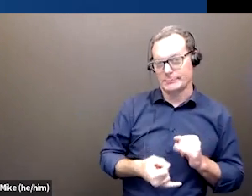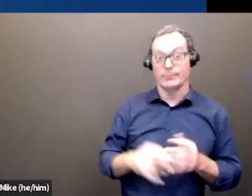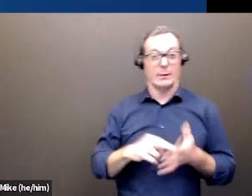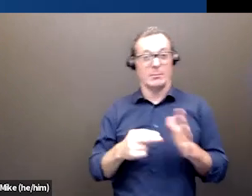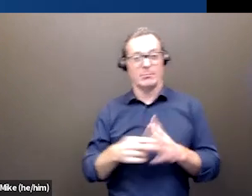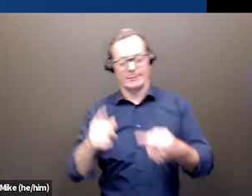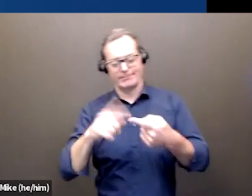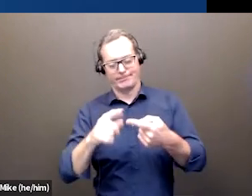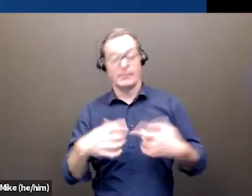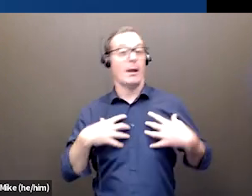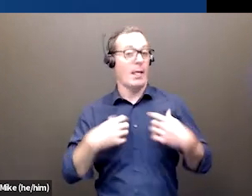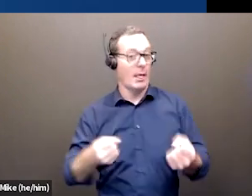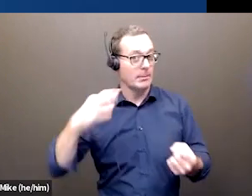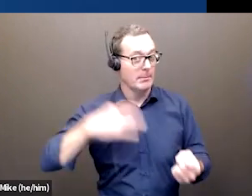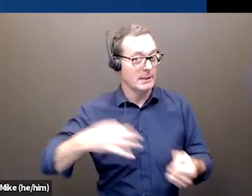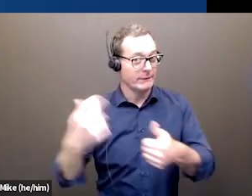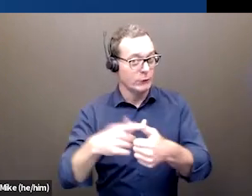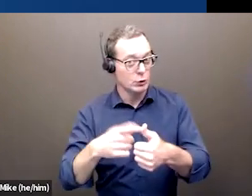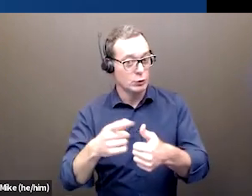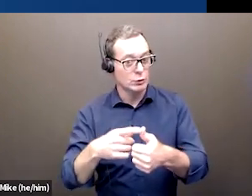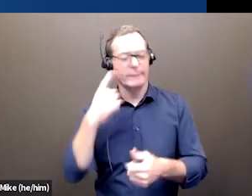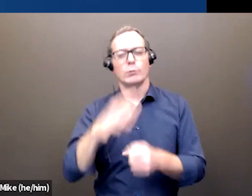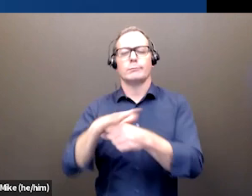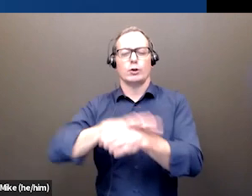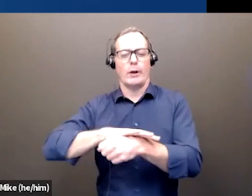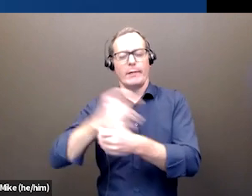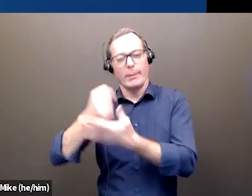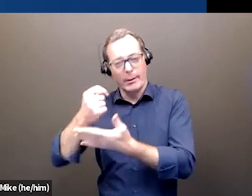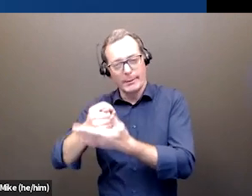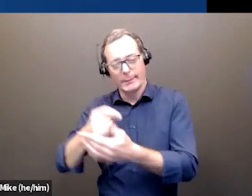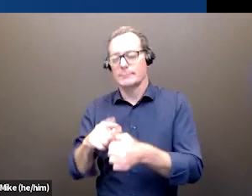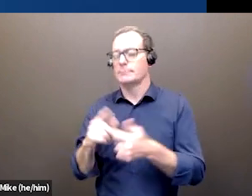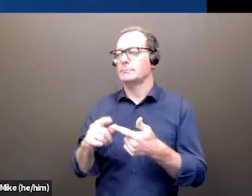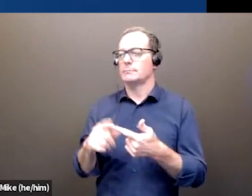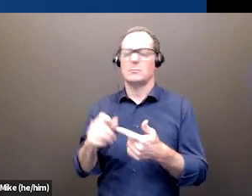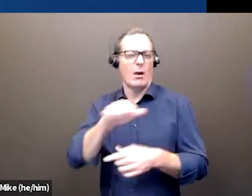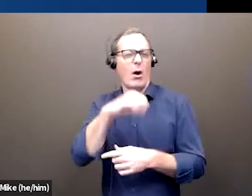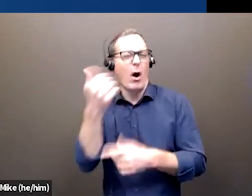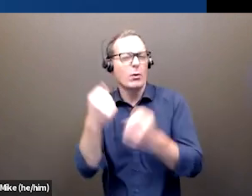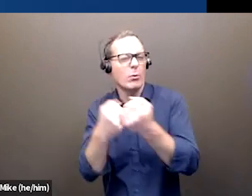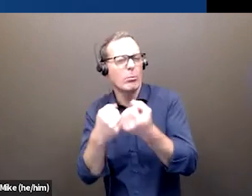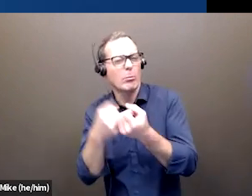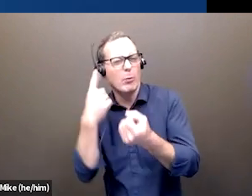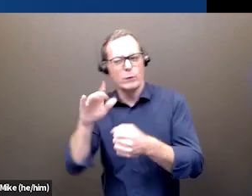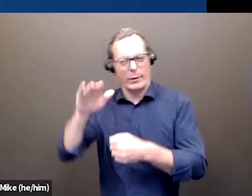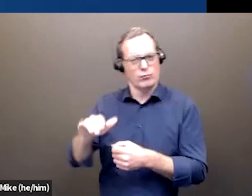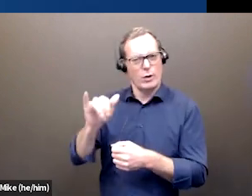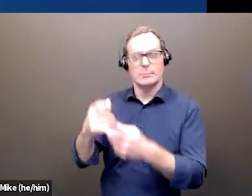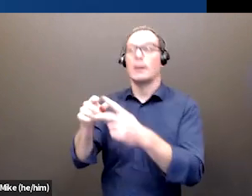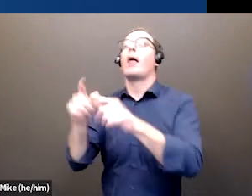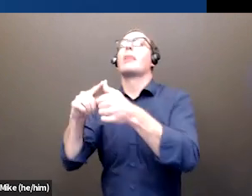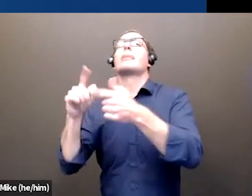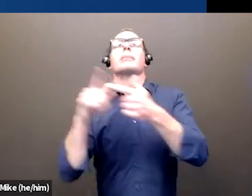health benefits to cover therapies and other support the child may require before claiming that cost